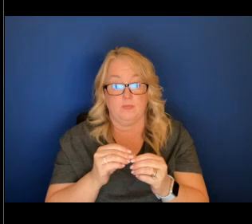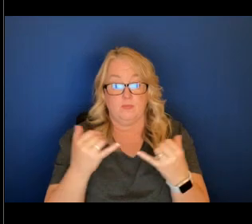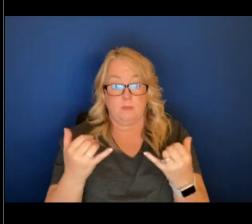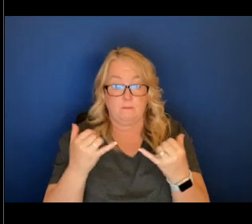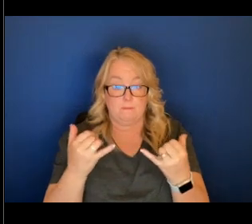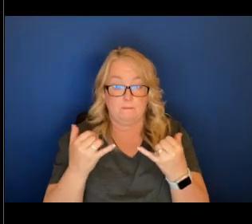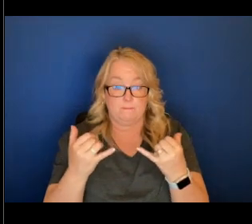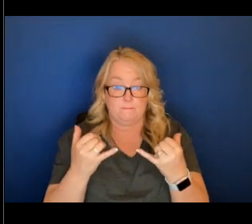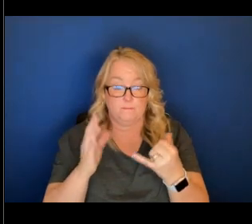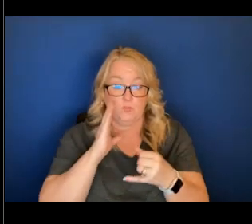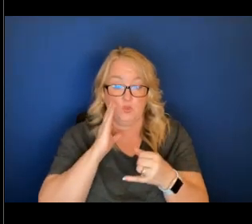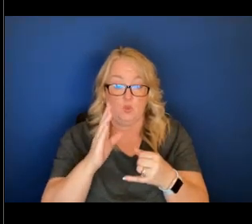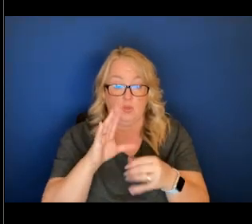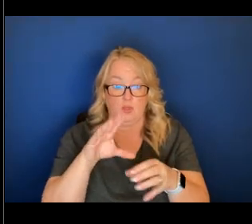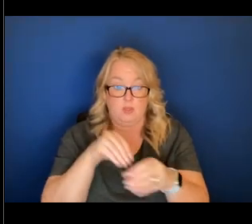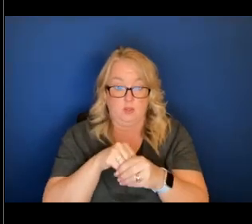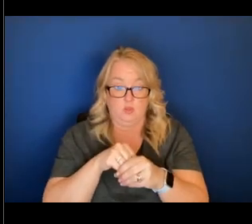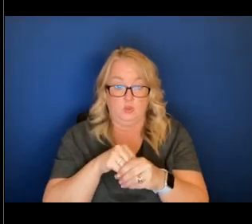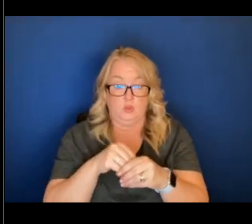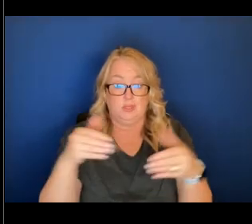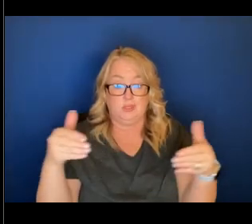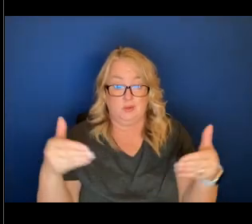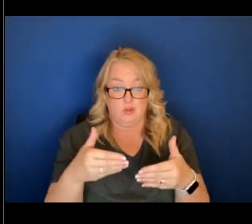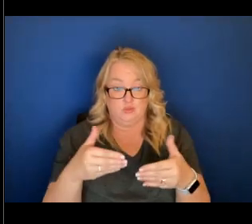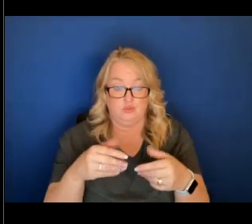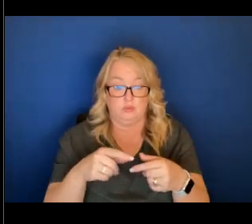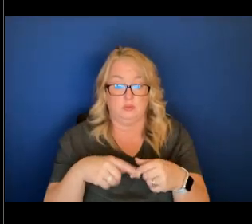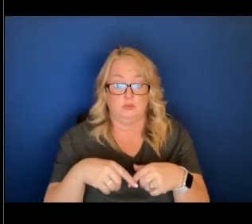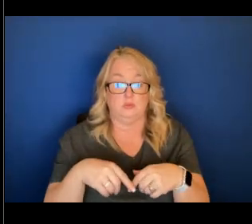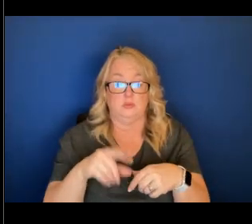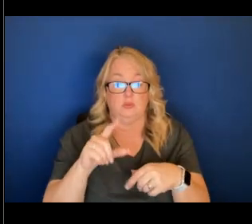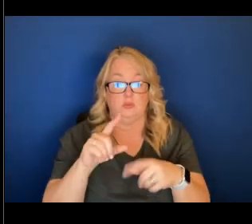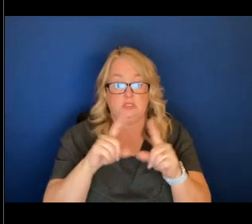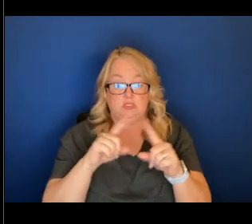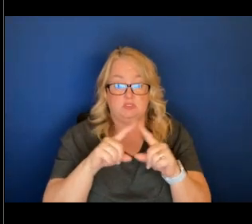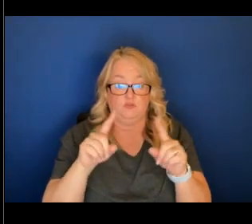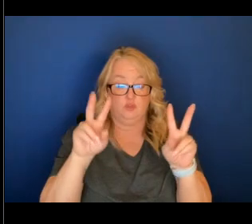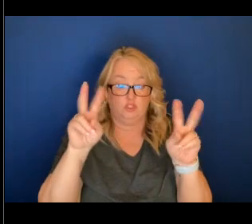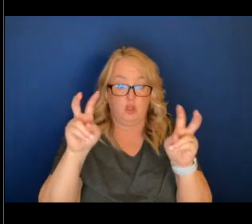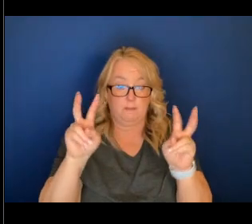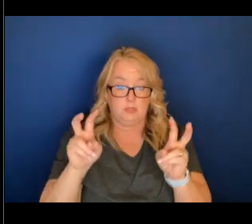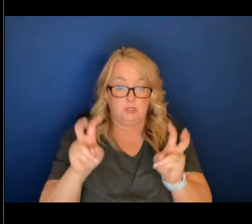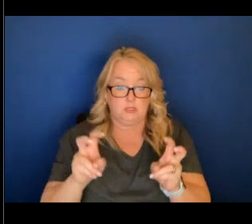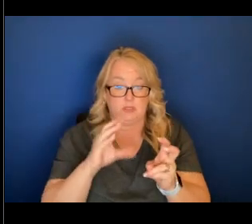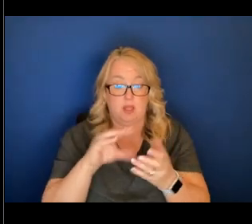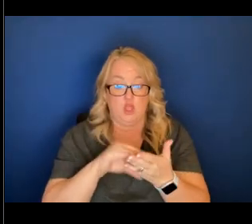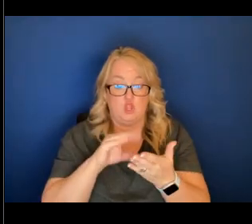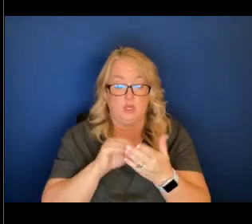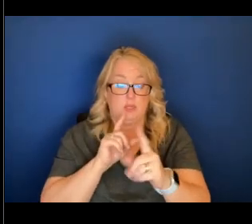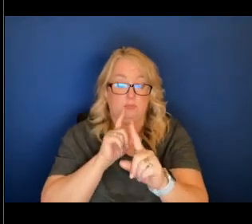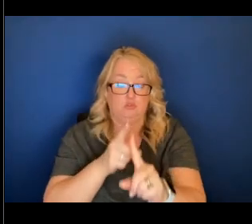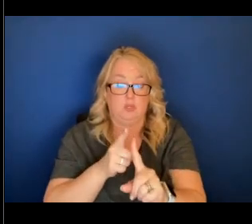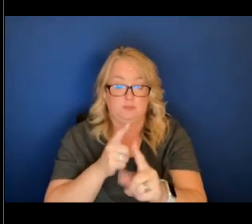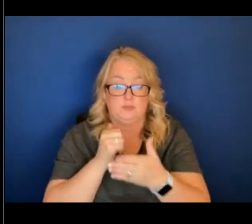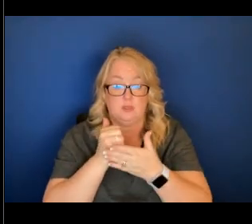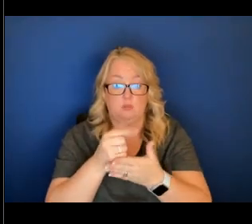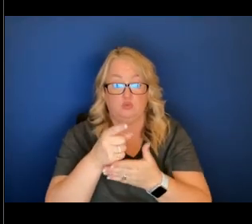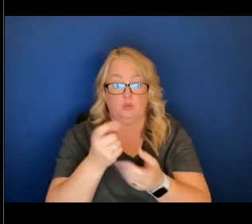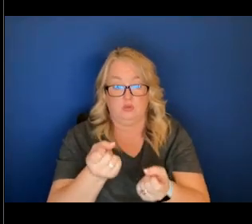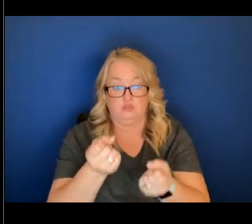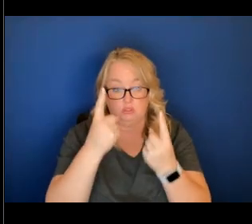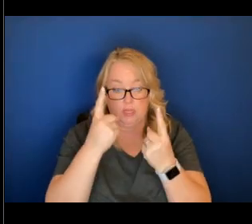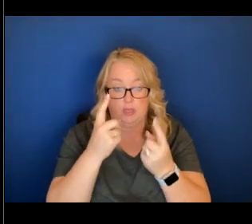Today's agenda includes an introduction, topics, and learning objectives to help you understand the